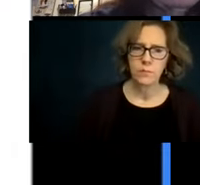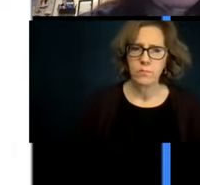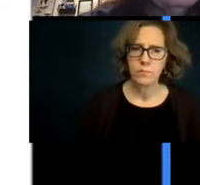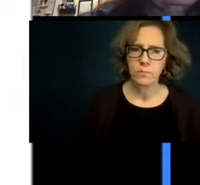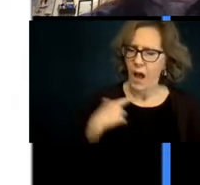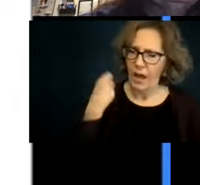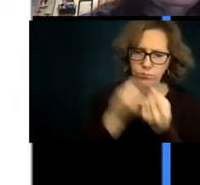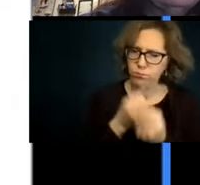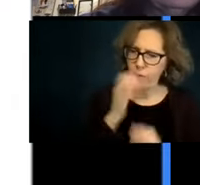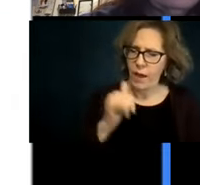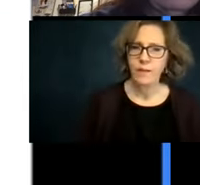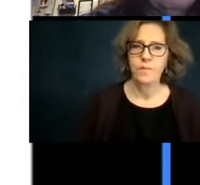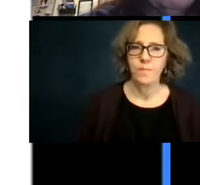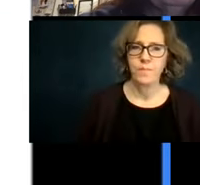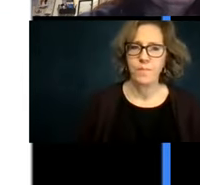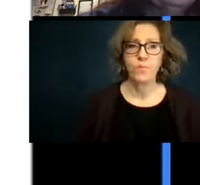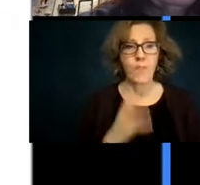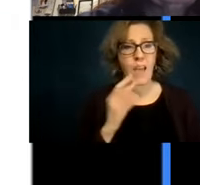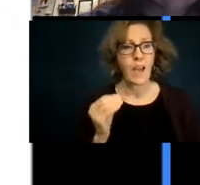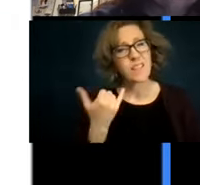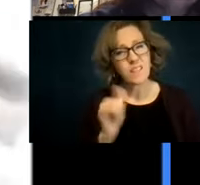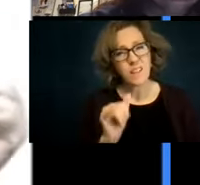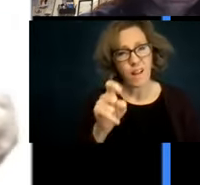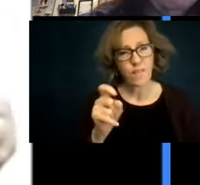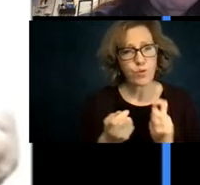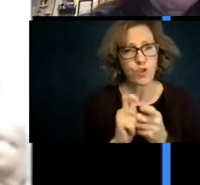you. And it still has to be changed.